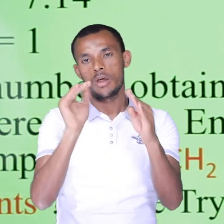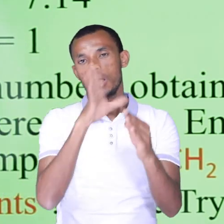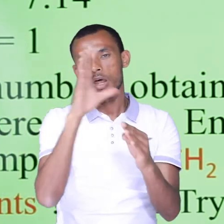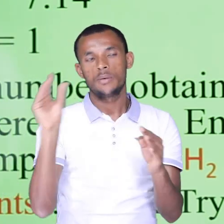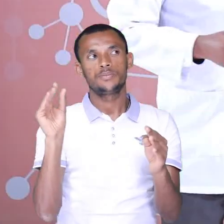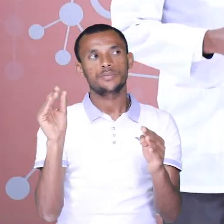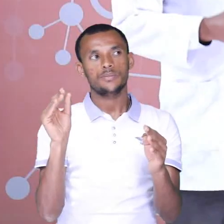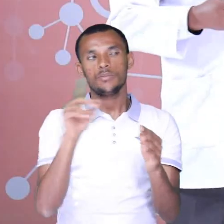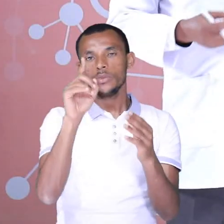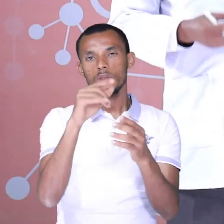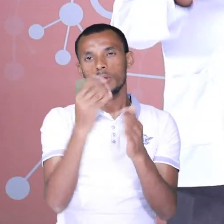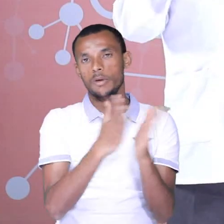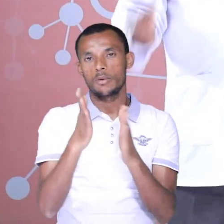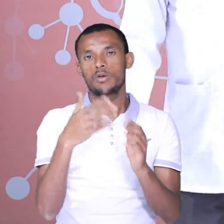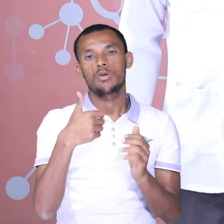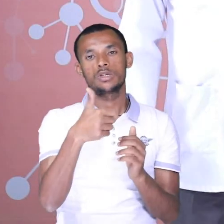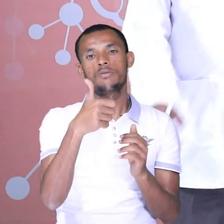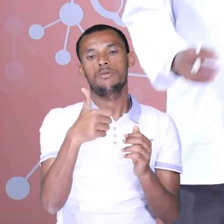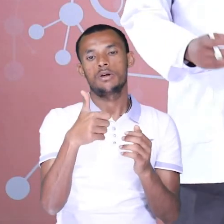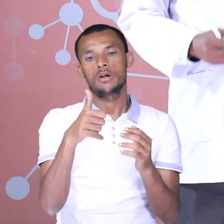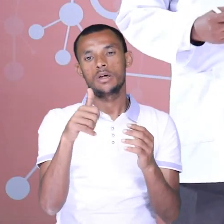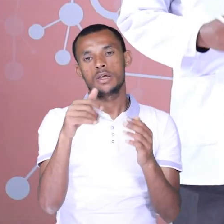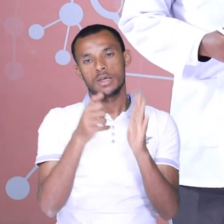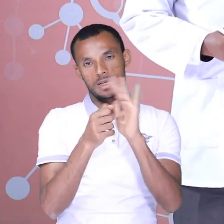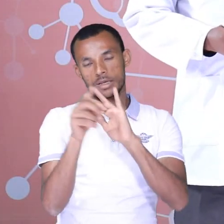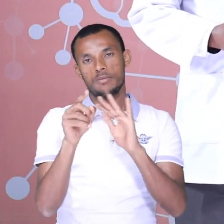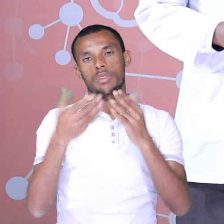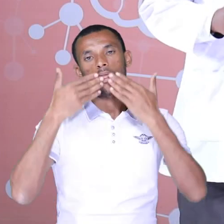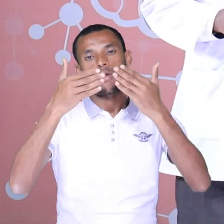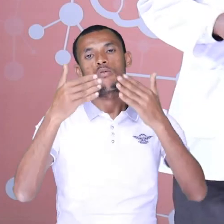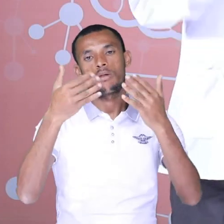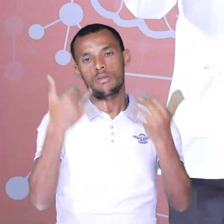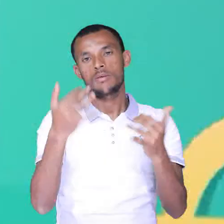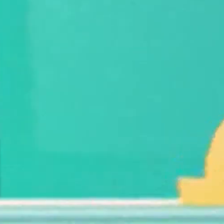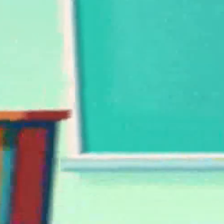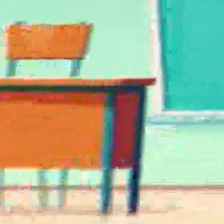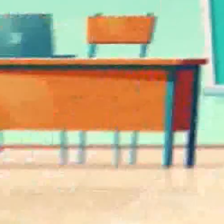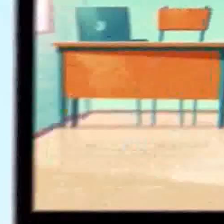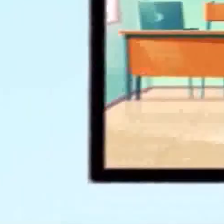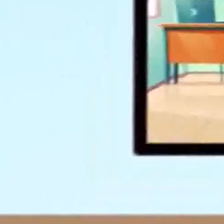and you have to prepare yourself for regional exam. Thank you for today's presentation.